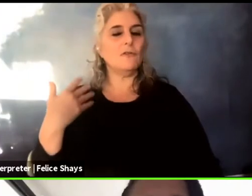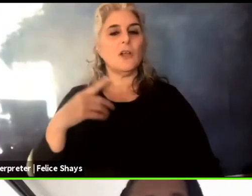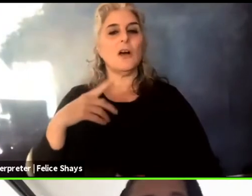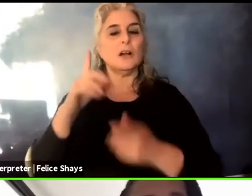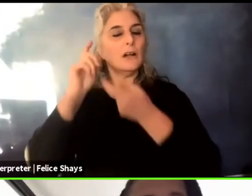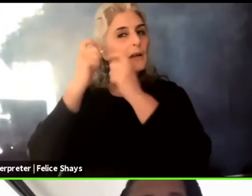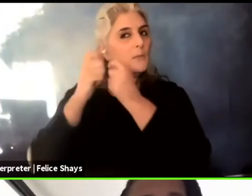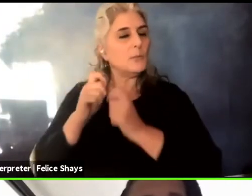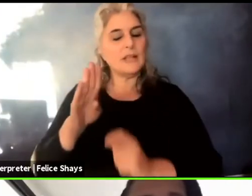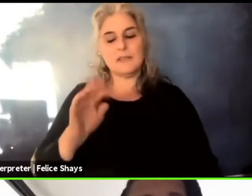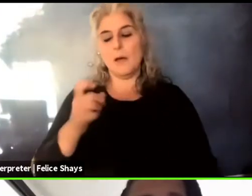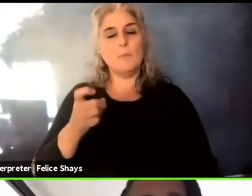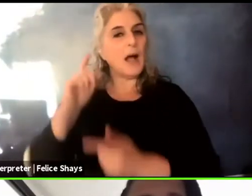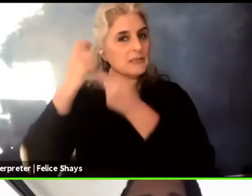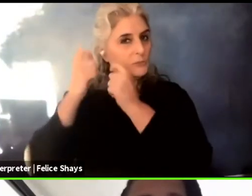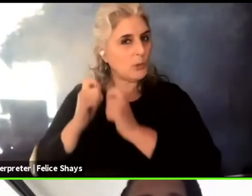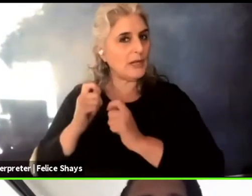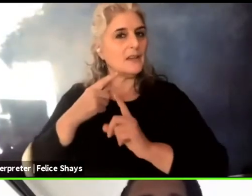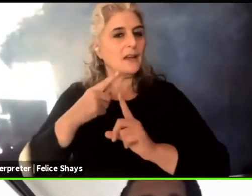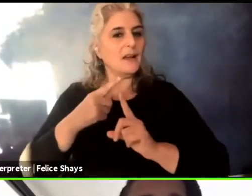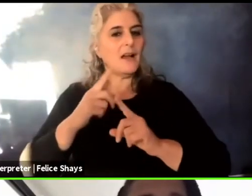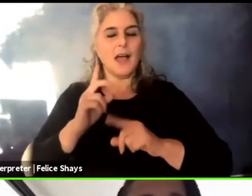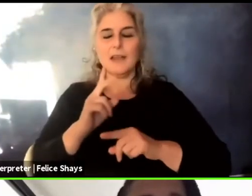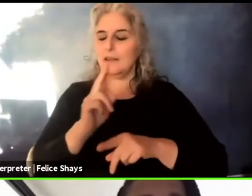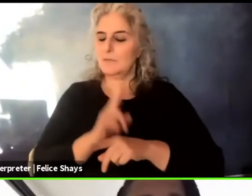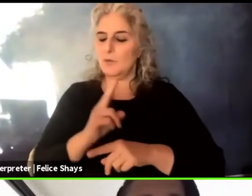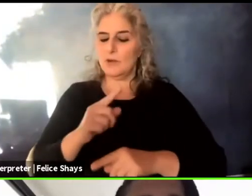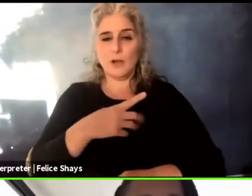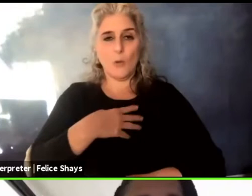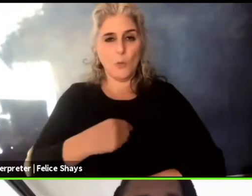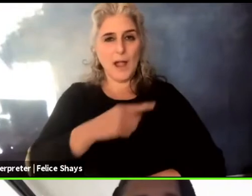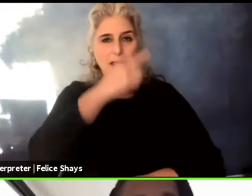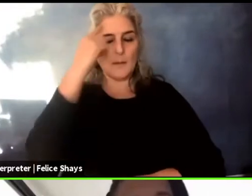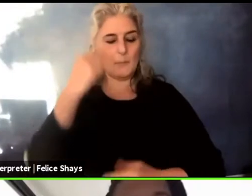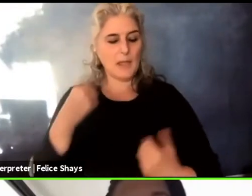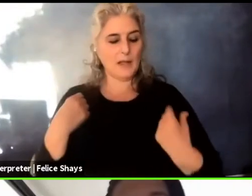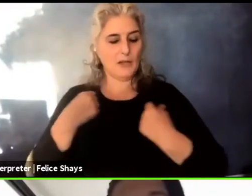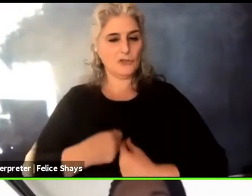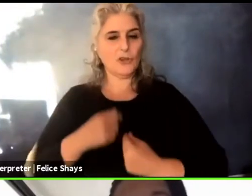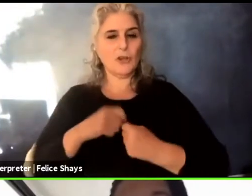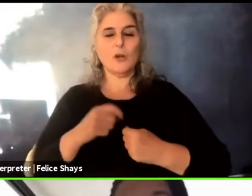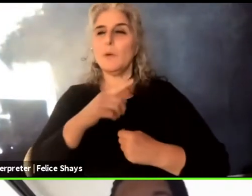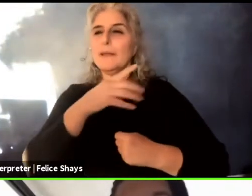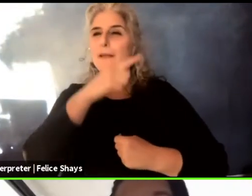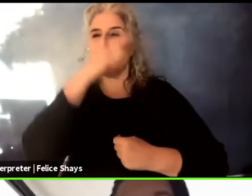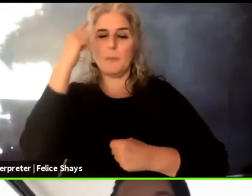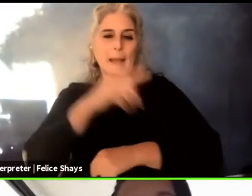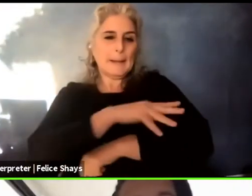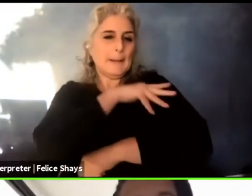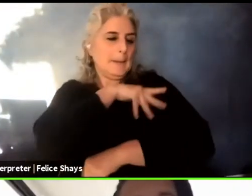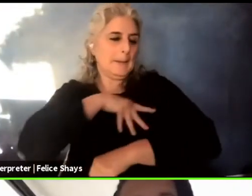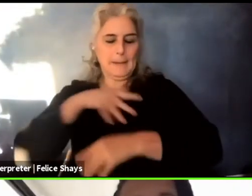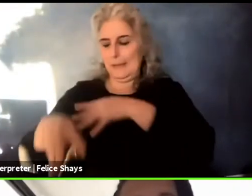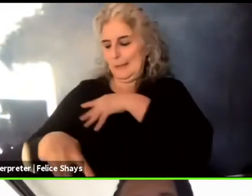braids, and I'm wearing a white and black shirt with black fringe. And I'm